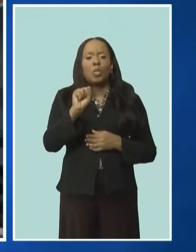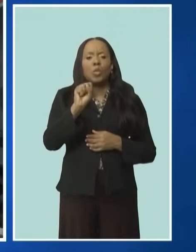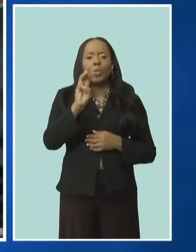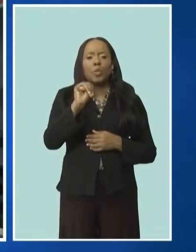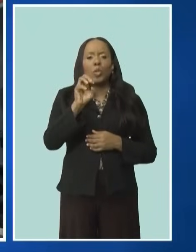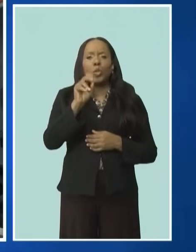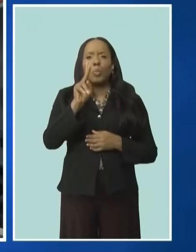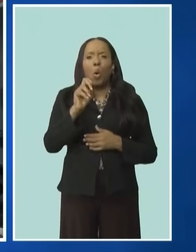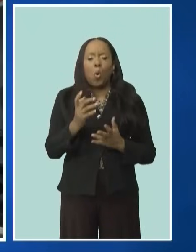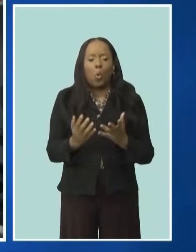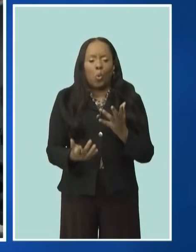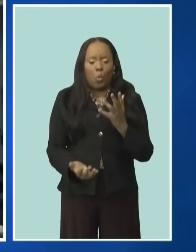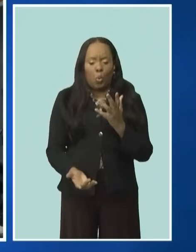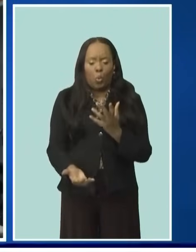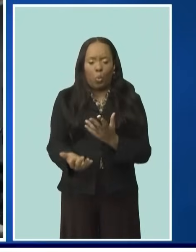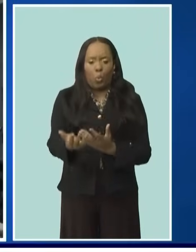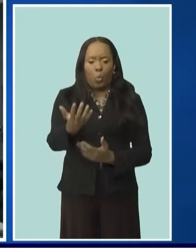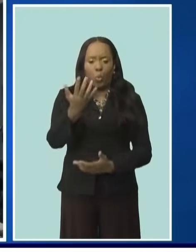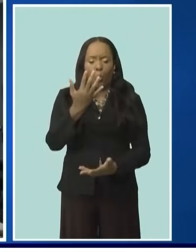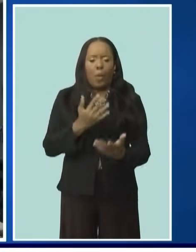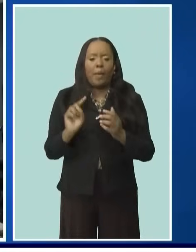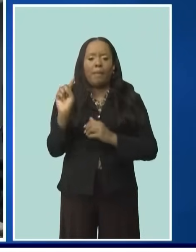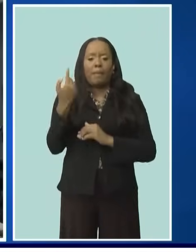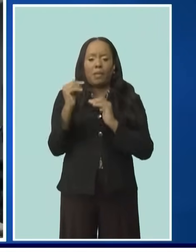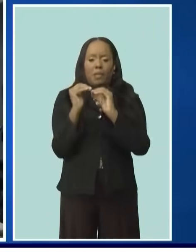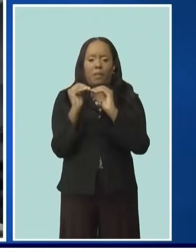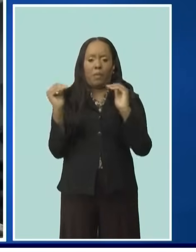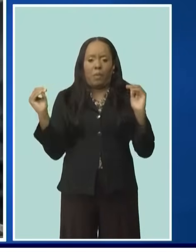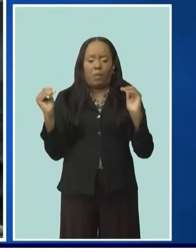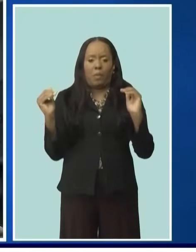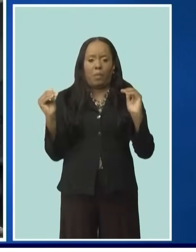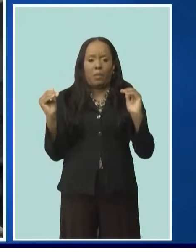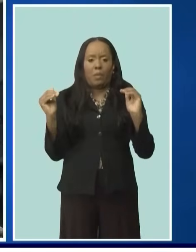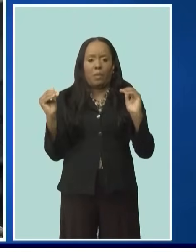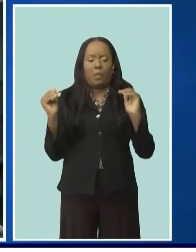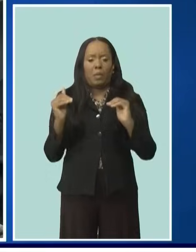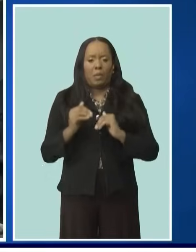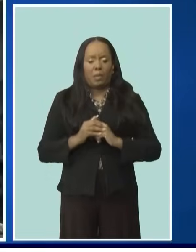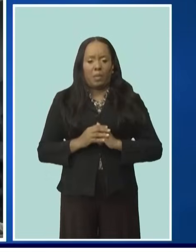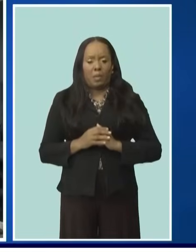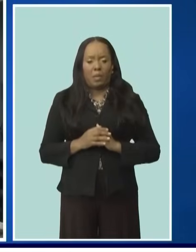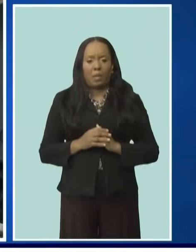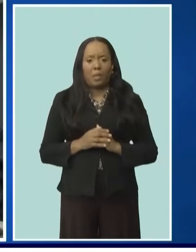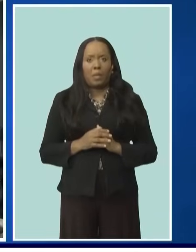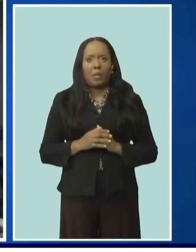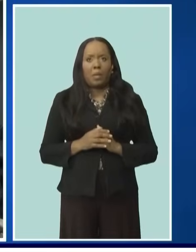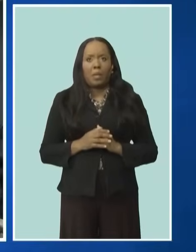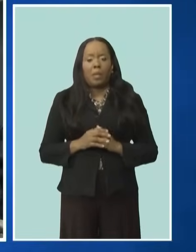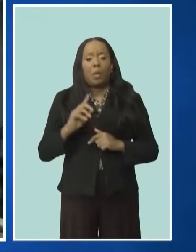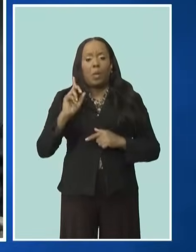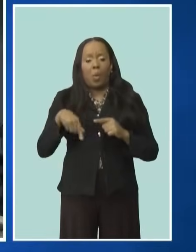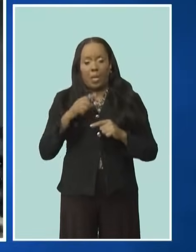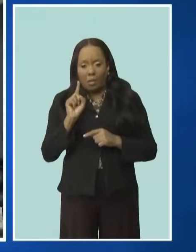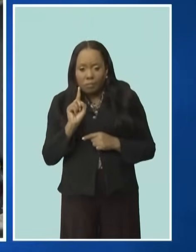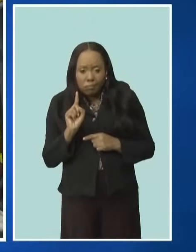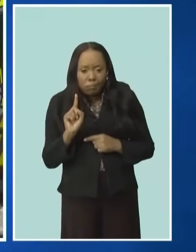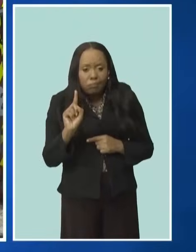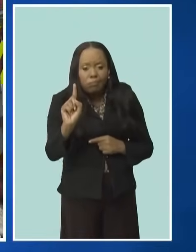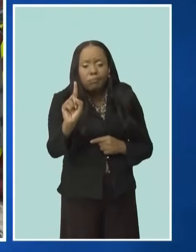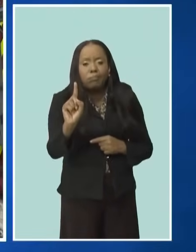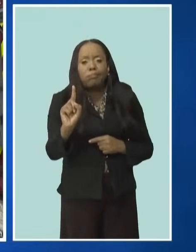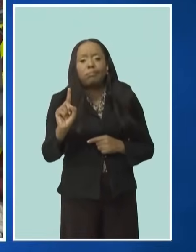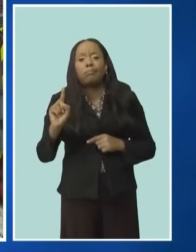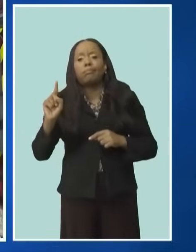the northern side on the first floor. When they proceeded to investigate, they realized